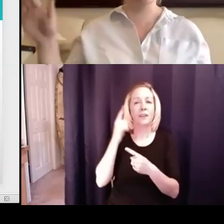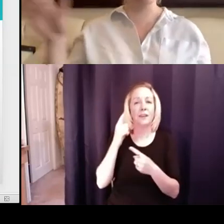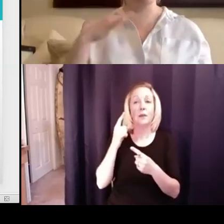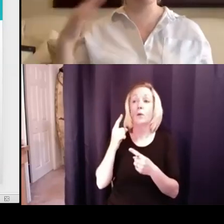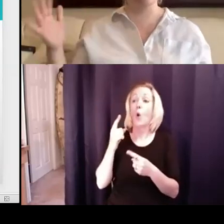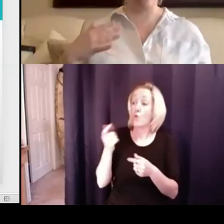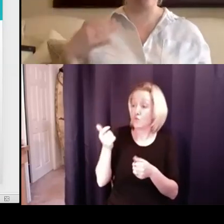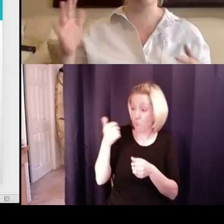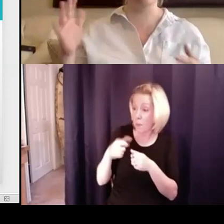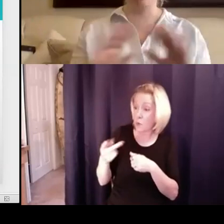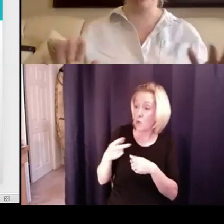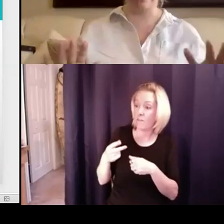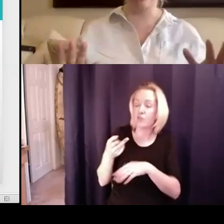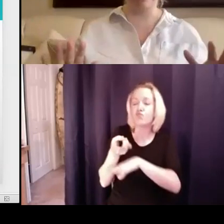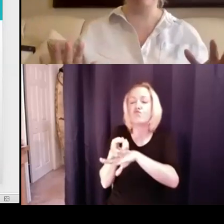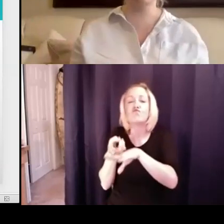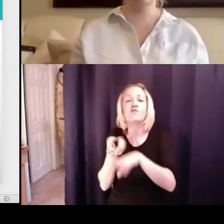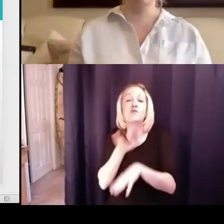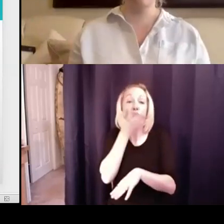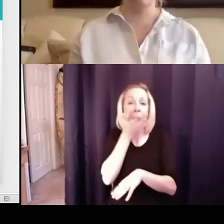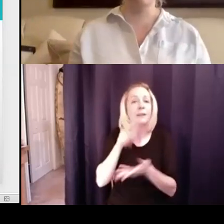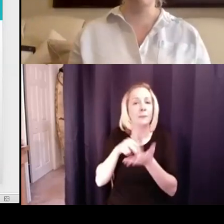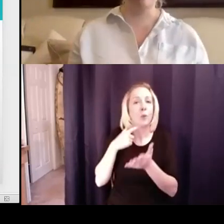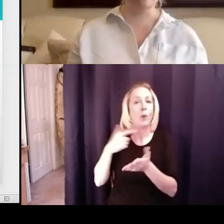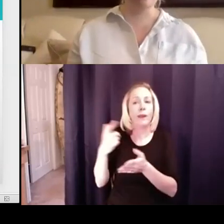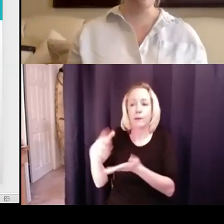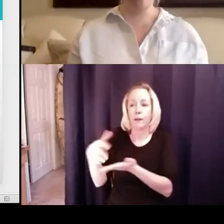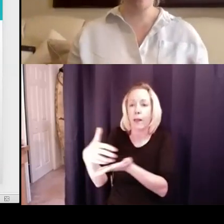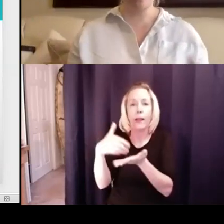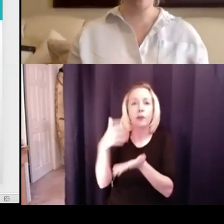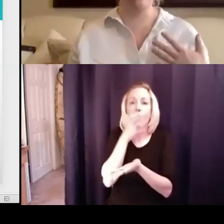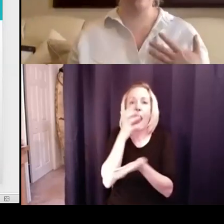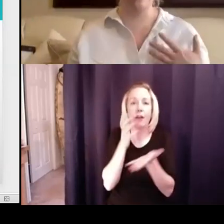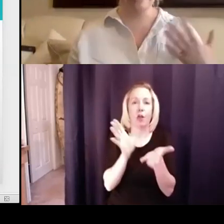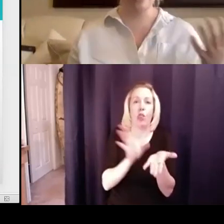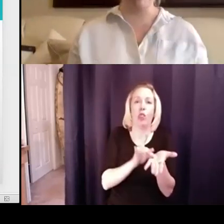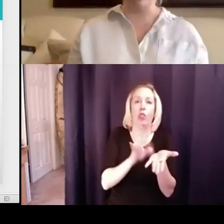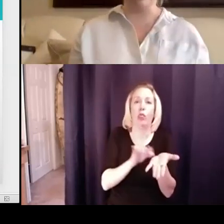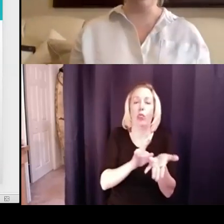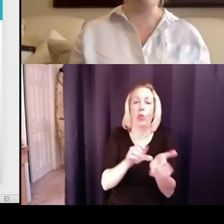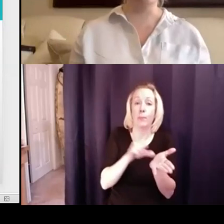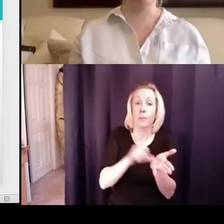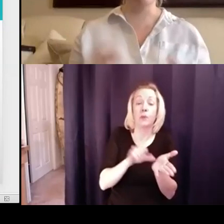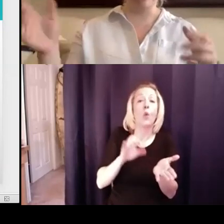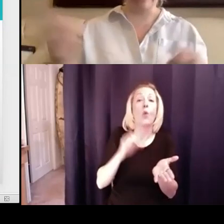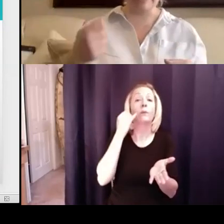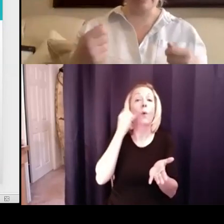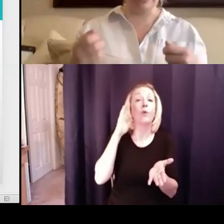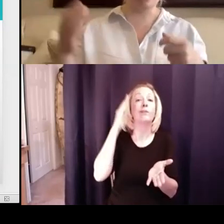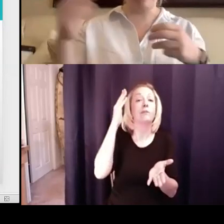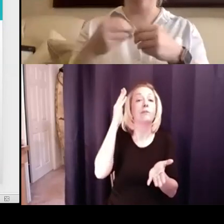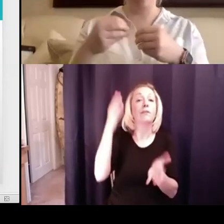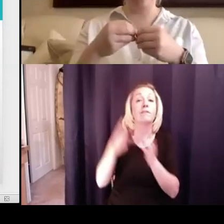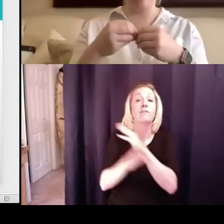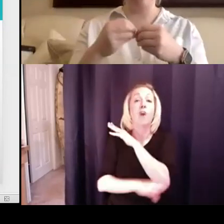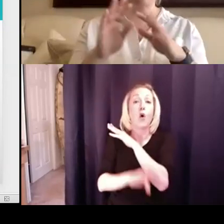grass, so I'm going to get grass and put that on the page. Maybe it's in the fall and we liked jumping in the leaves, so I'm going to get some leaves.